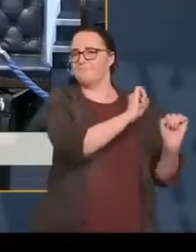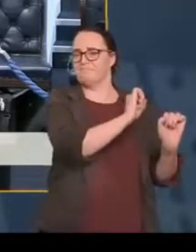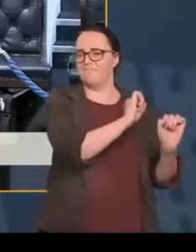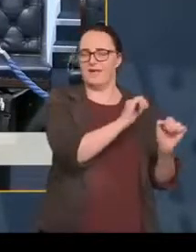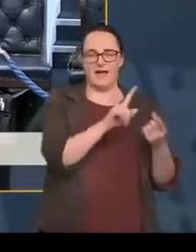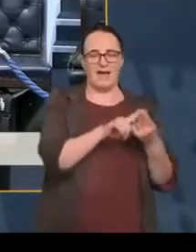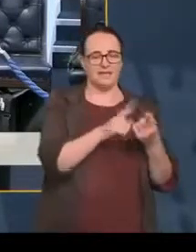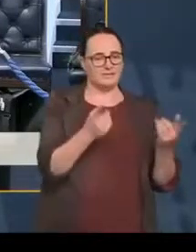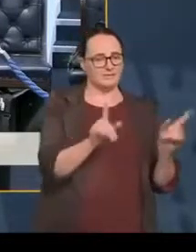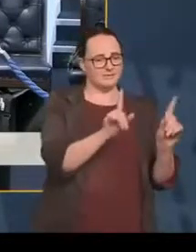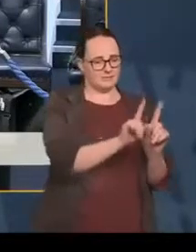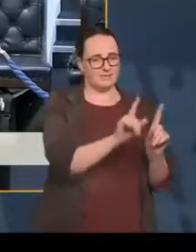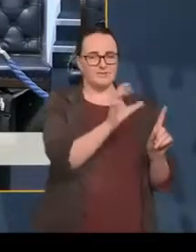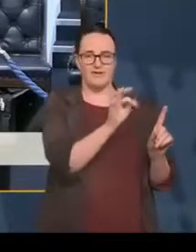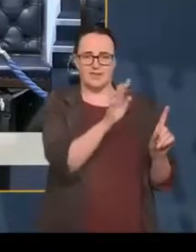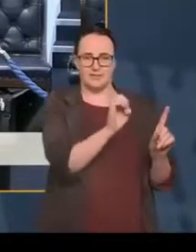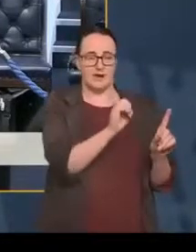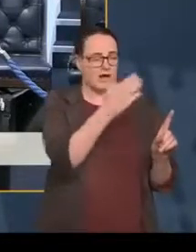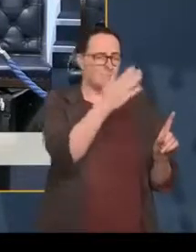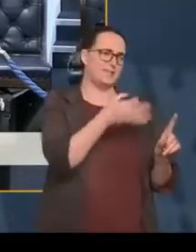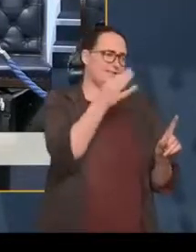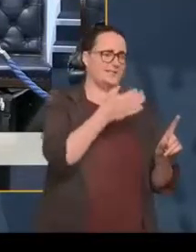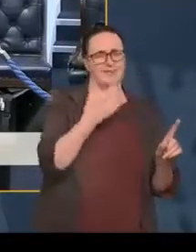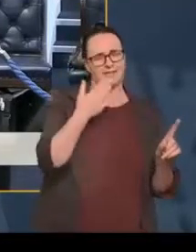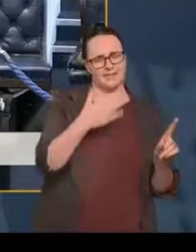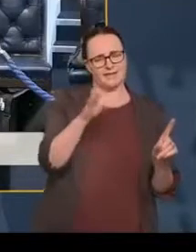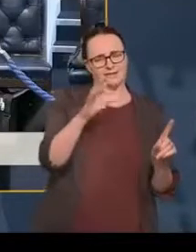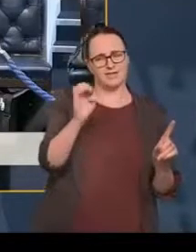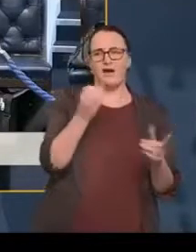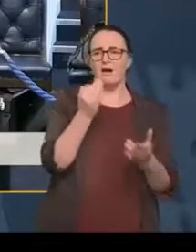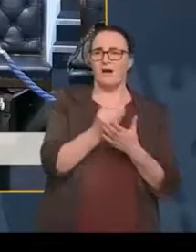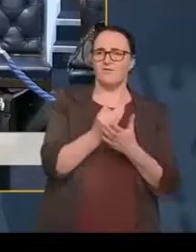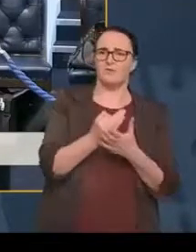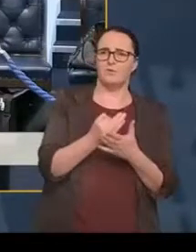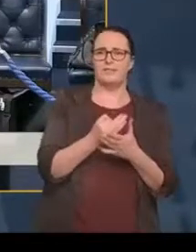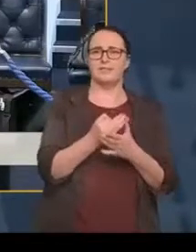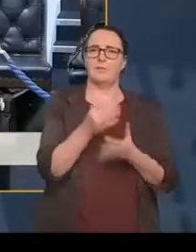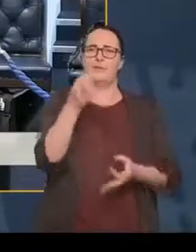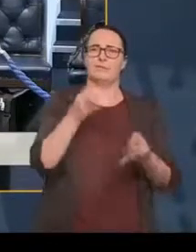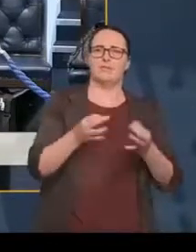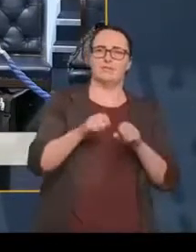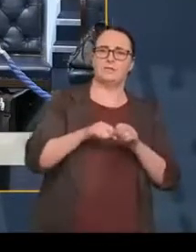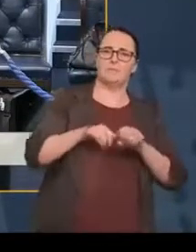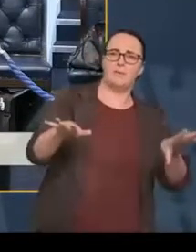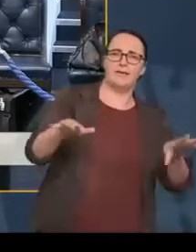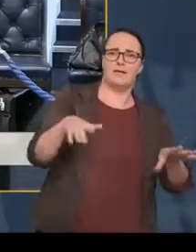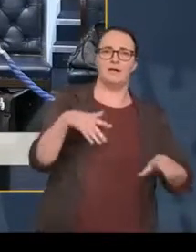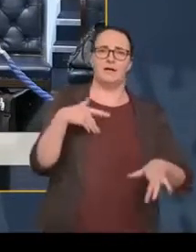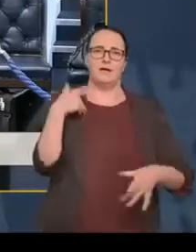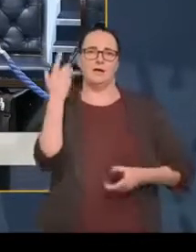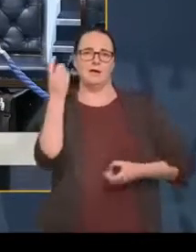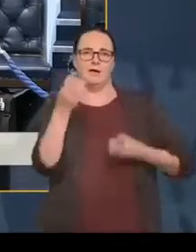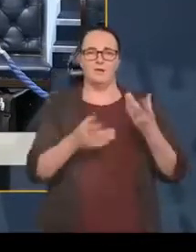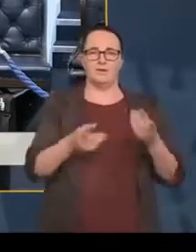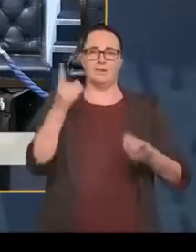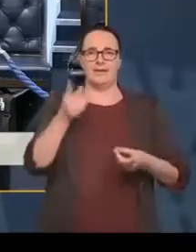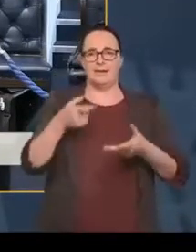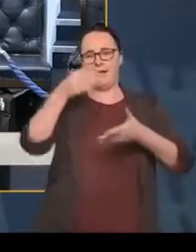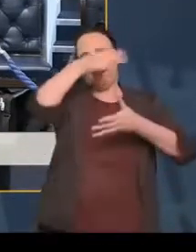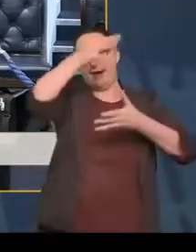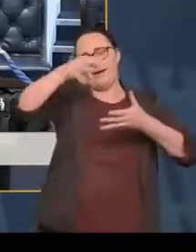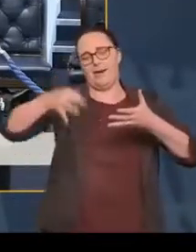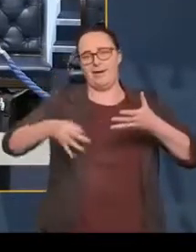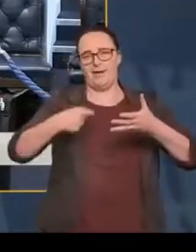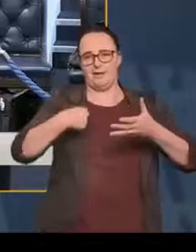and knowing how much he and Grace, and I was delighted that he thanked Grace, because so often we can come out as politicians publicly and portray